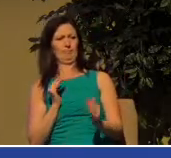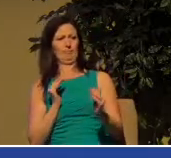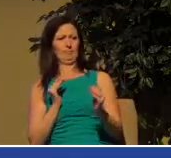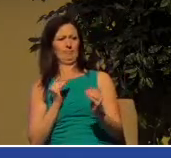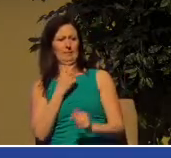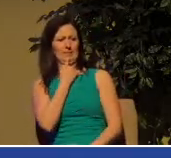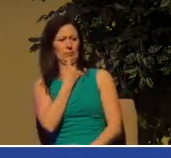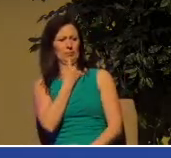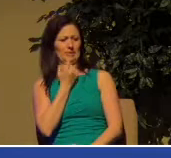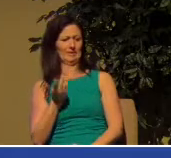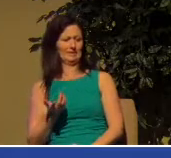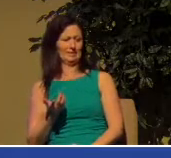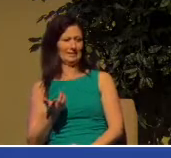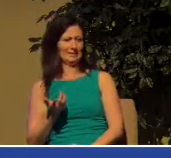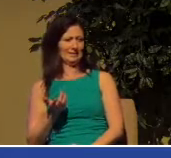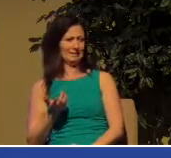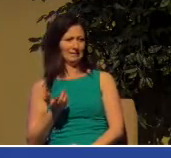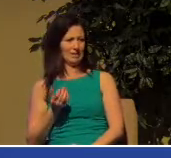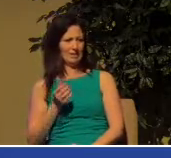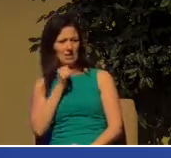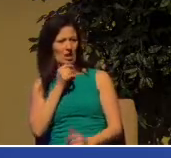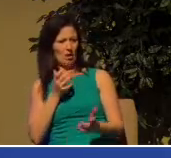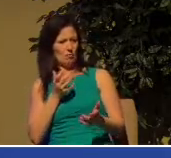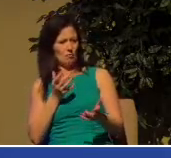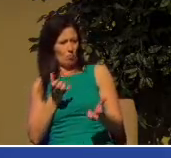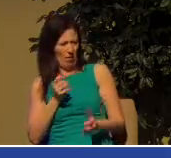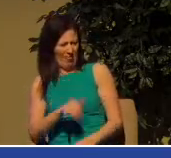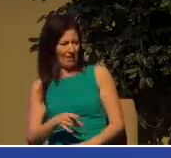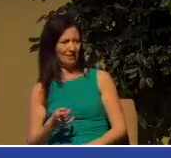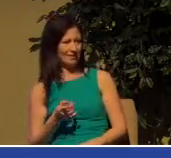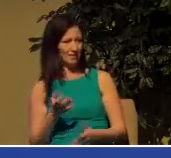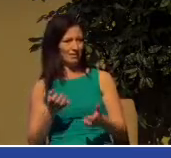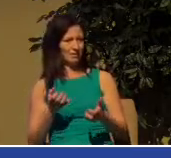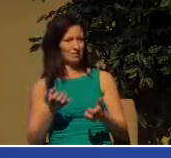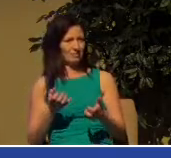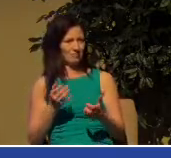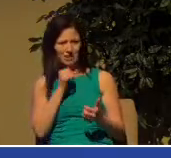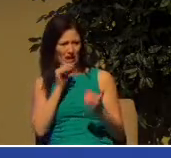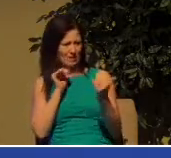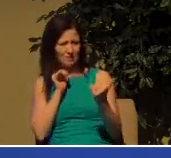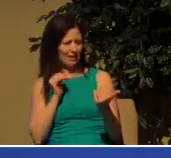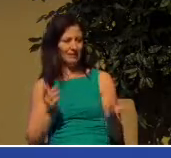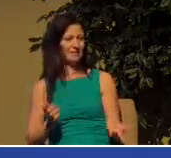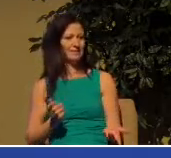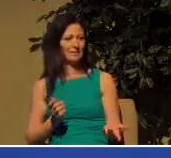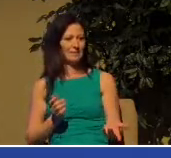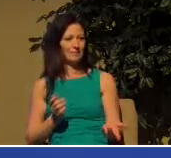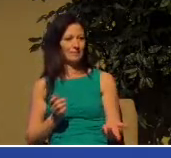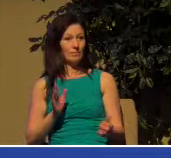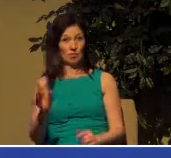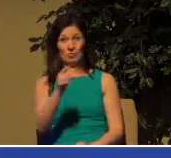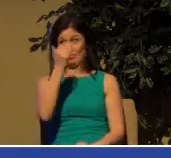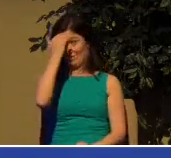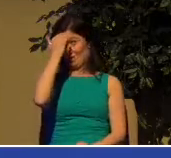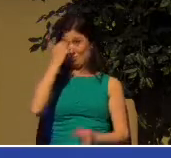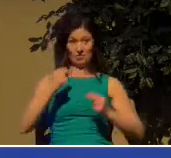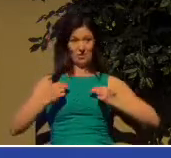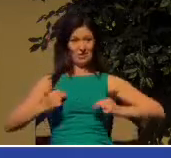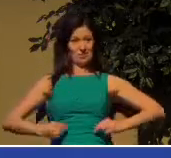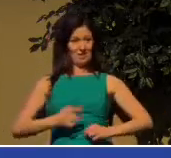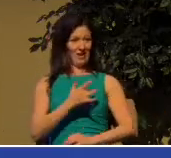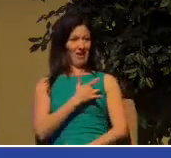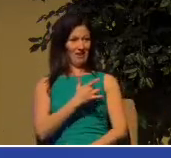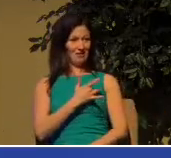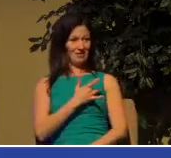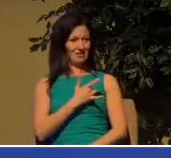bounds. And if you know anything about the human heart, you will know that there is nothing like having your hopes